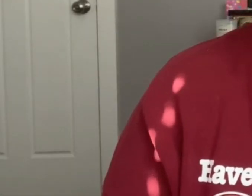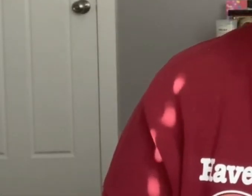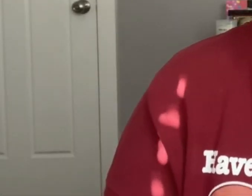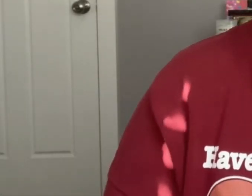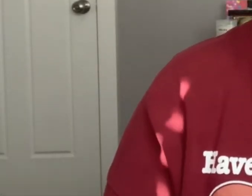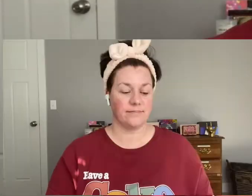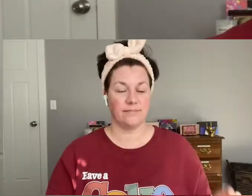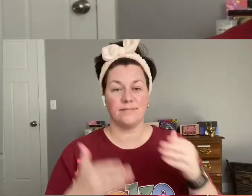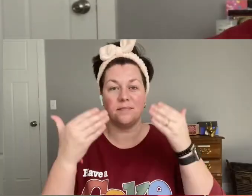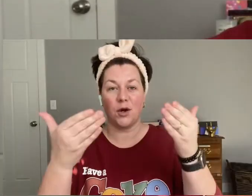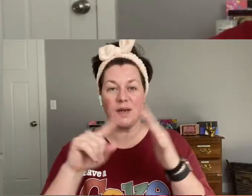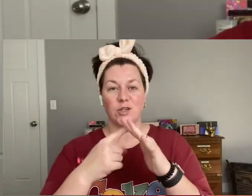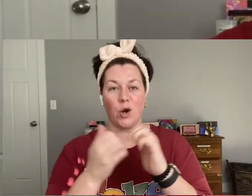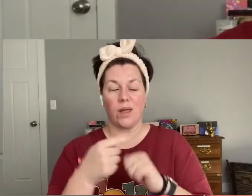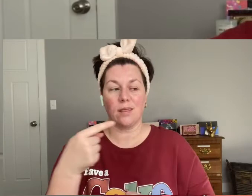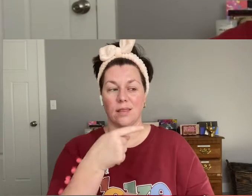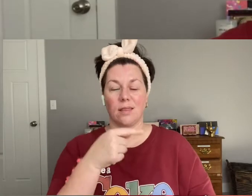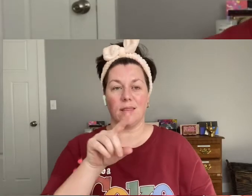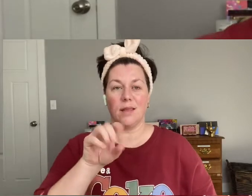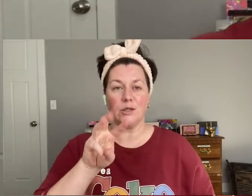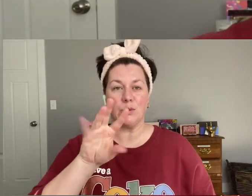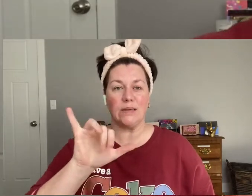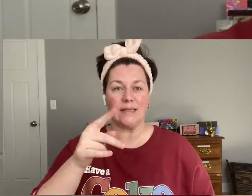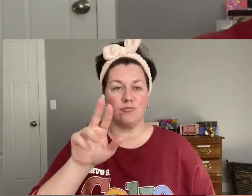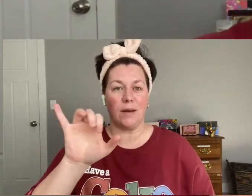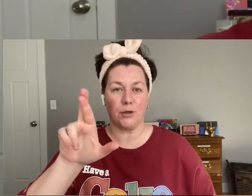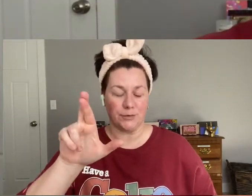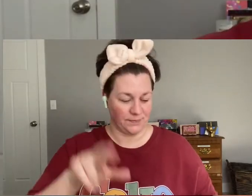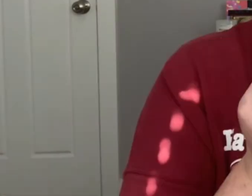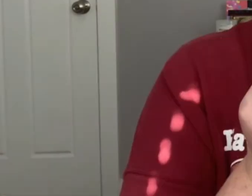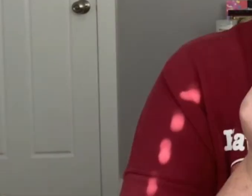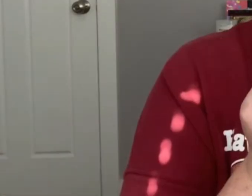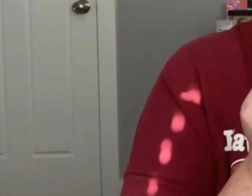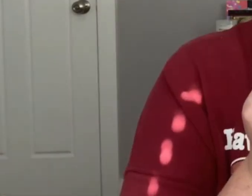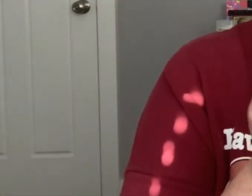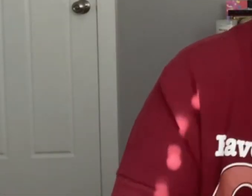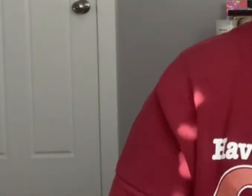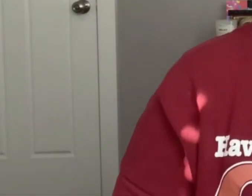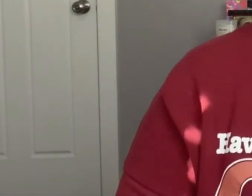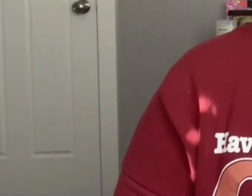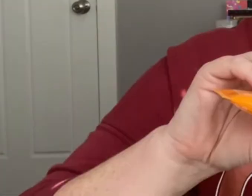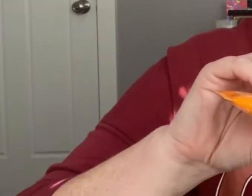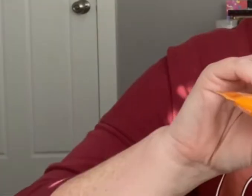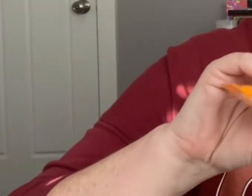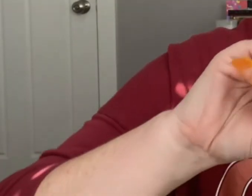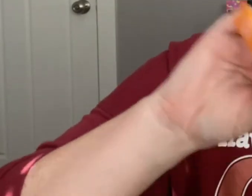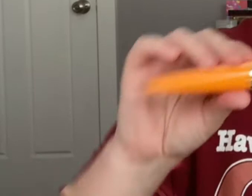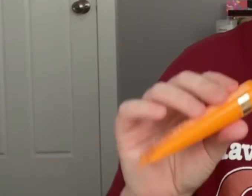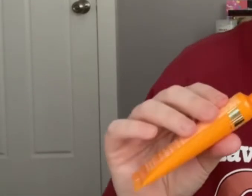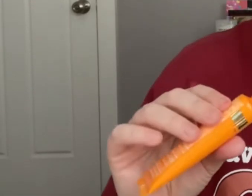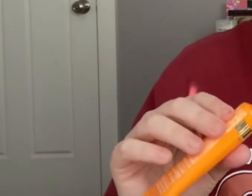get started, and I am gonna start with the Supercharged Dewy Primer. It's fine.